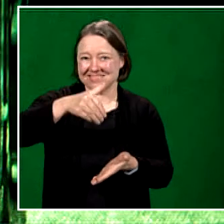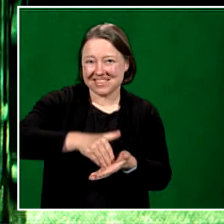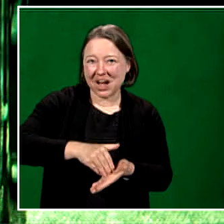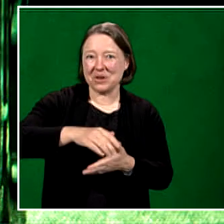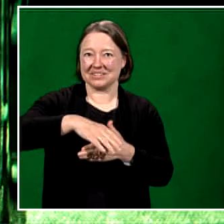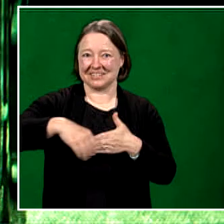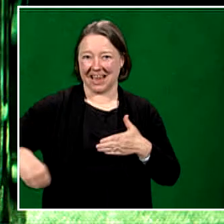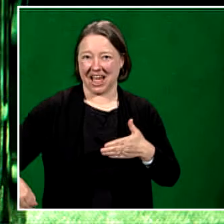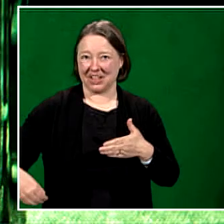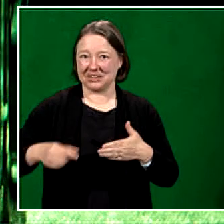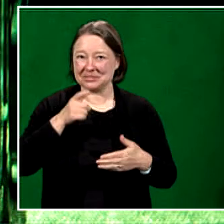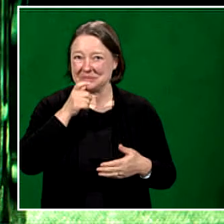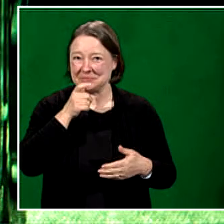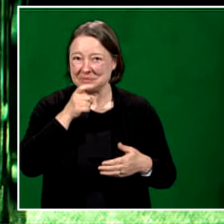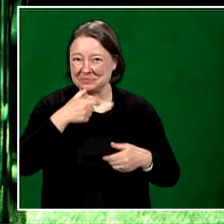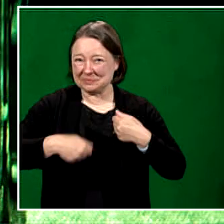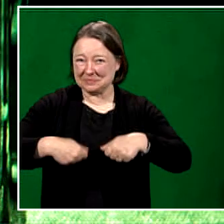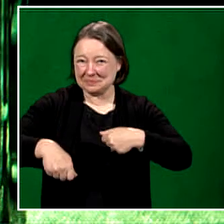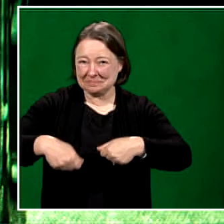$10,000